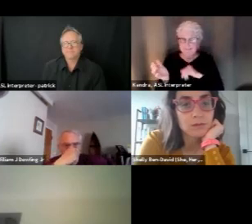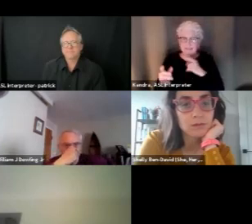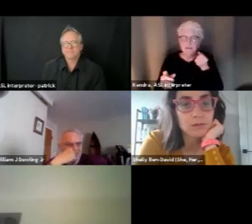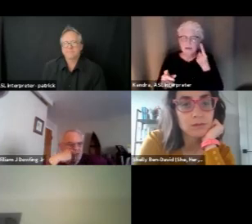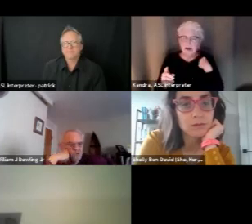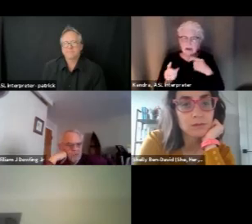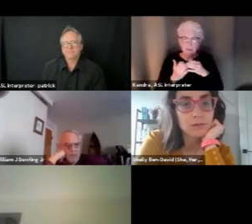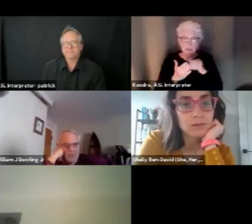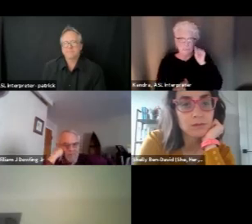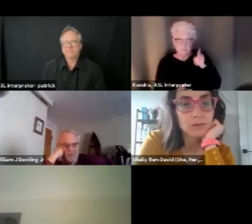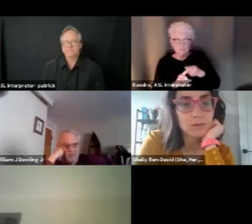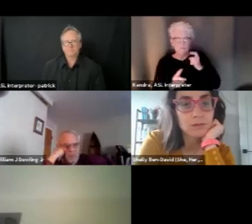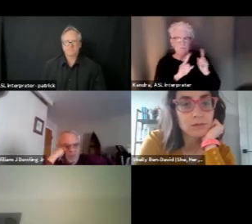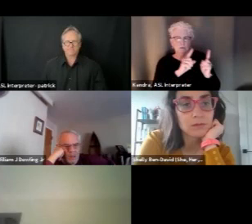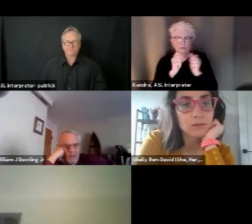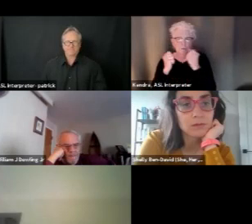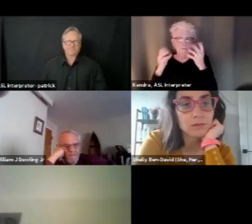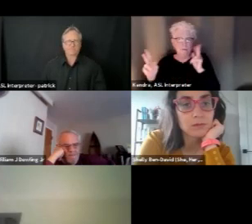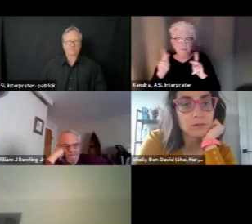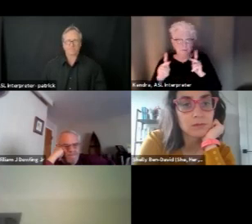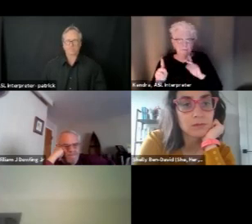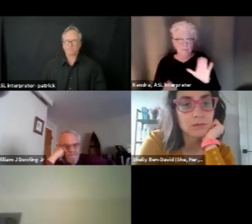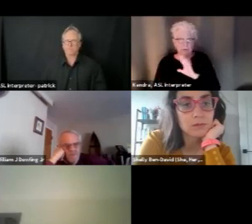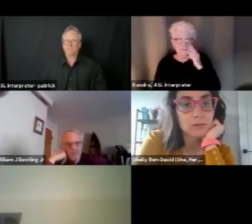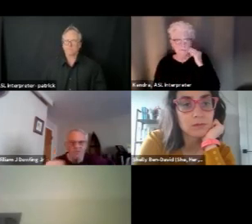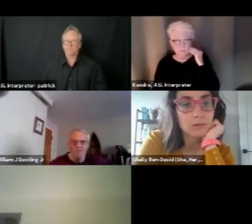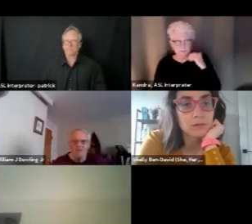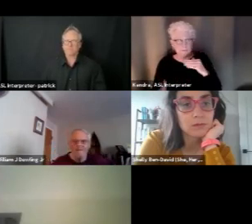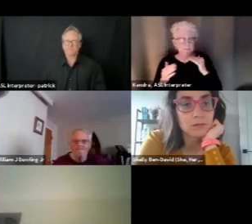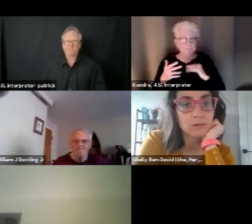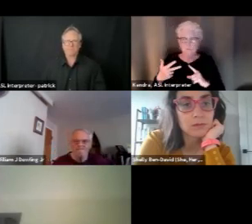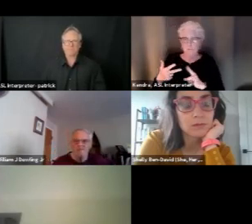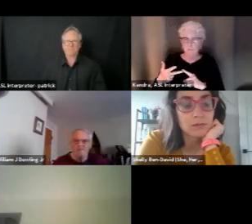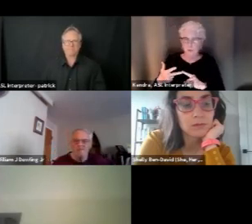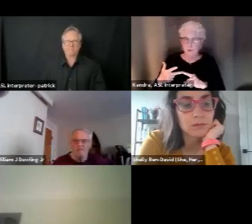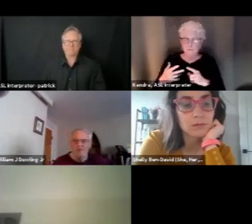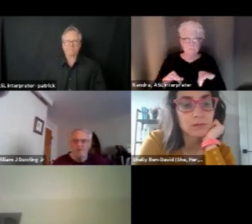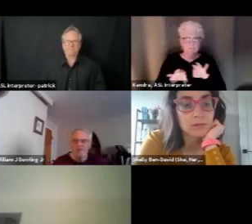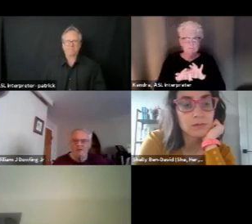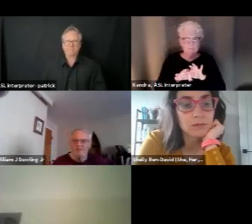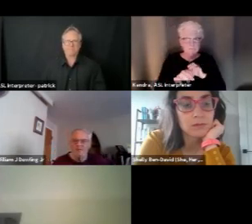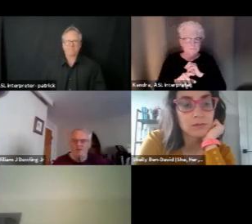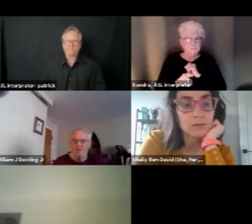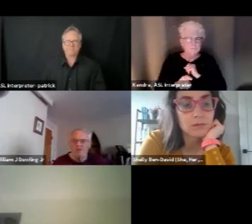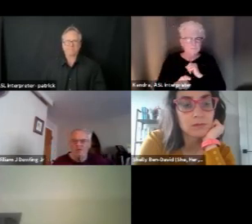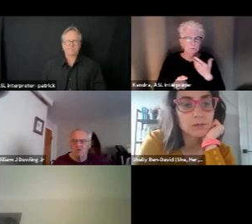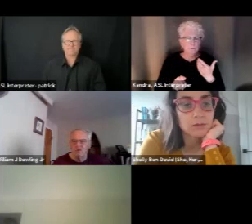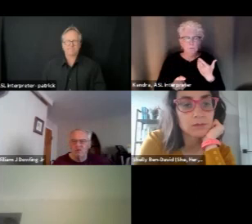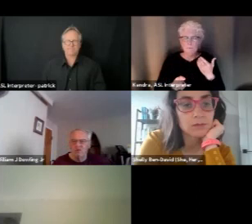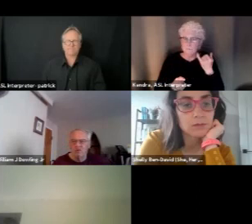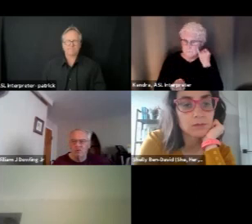with a lot of people. And then a third important point is, if we know more about, I guess if we